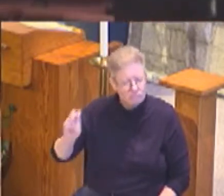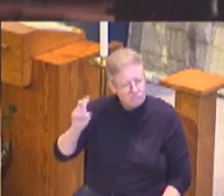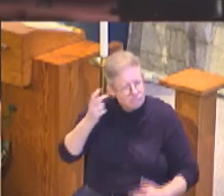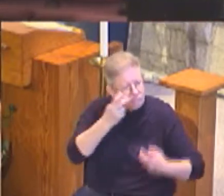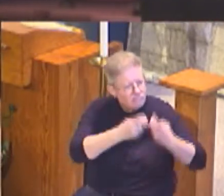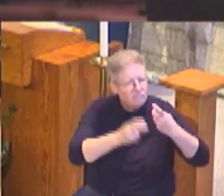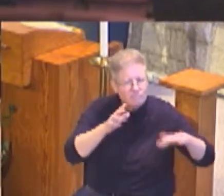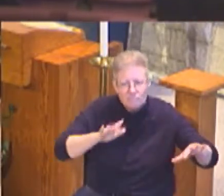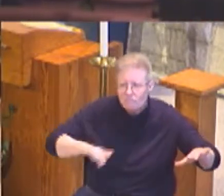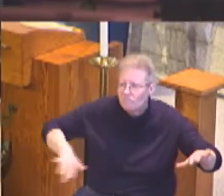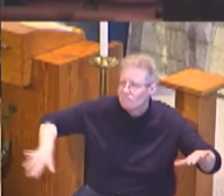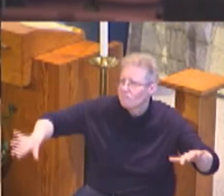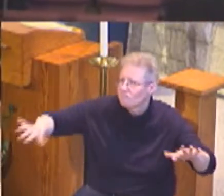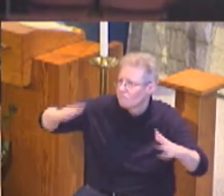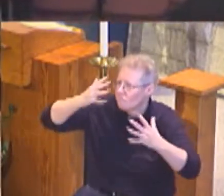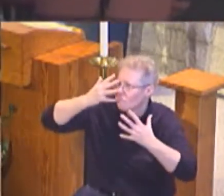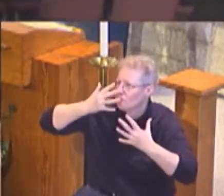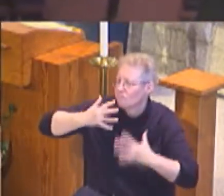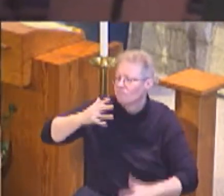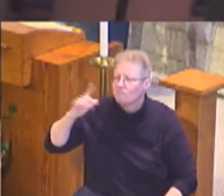a world of